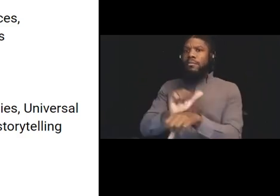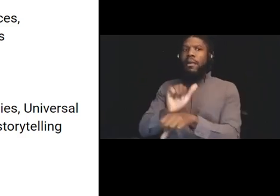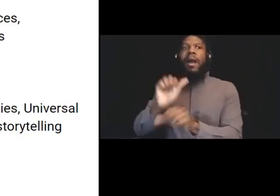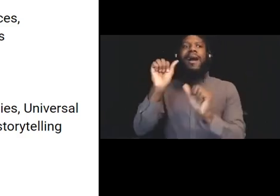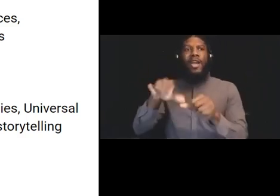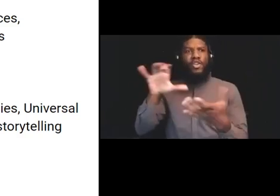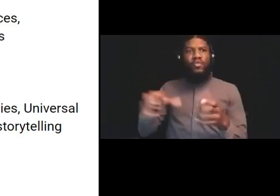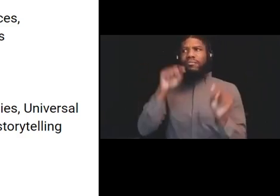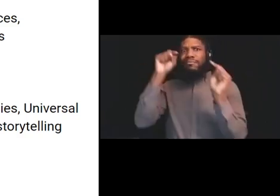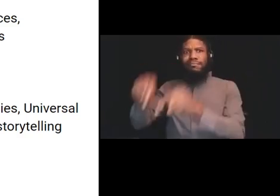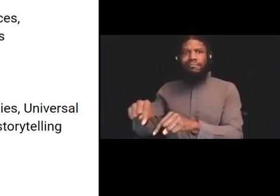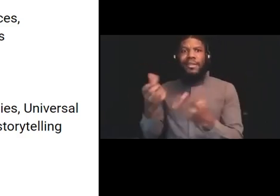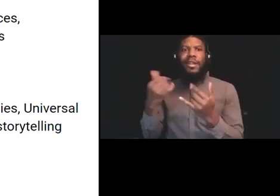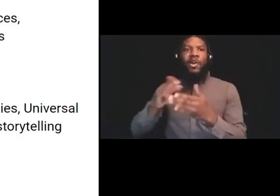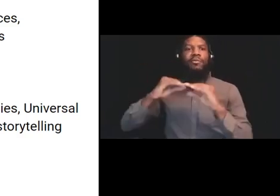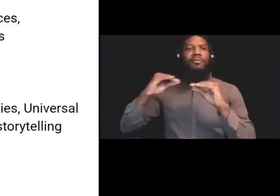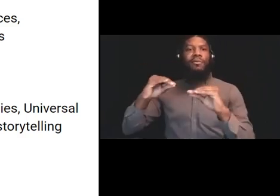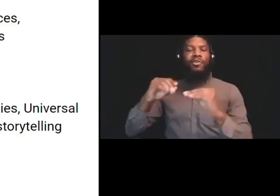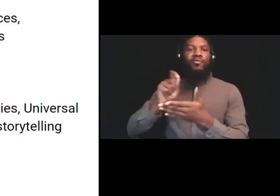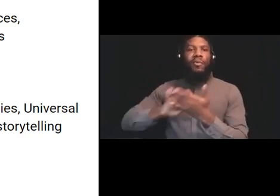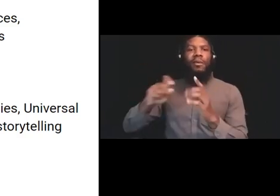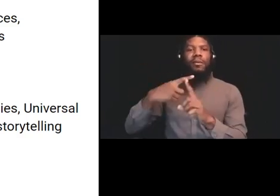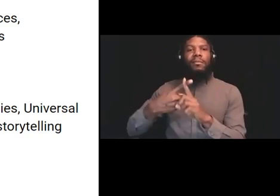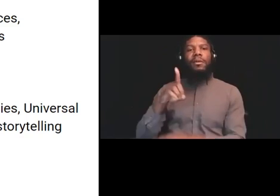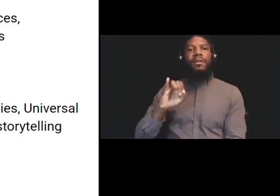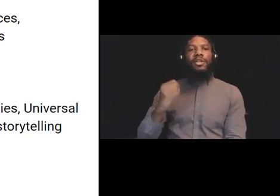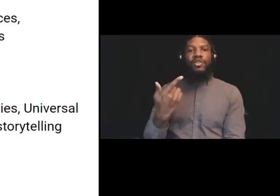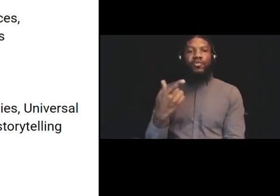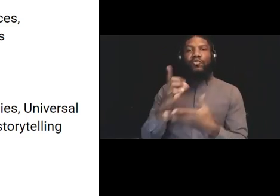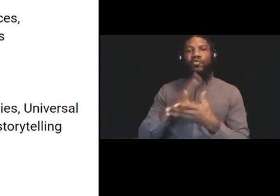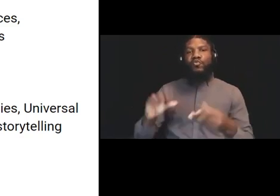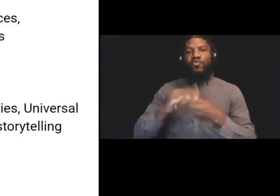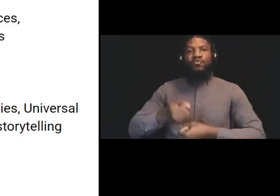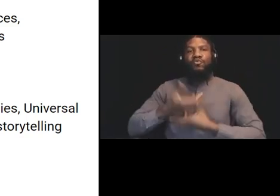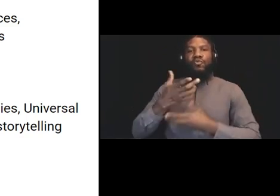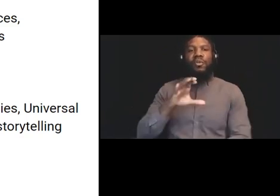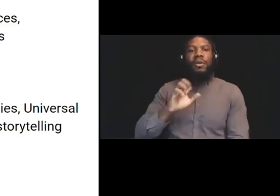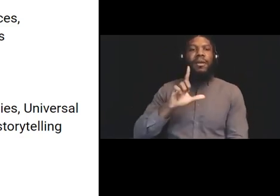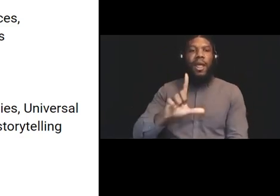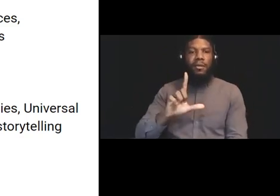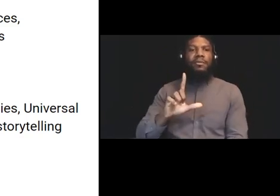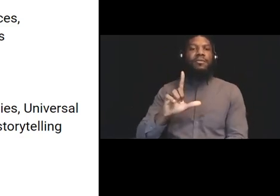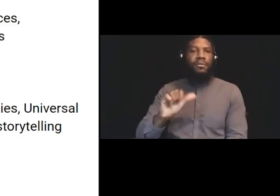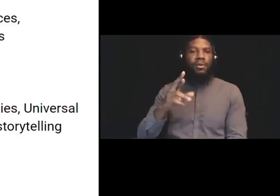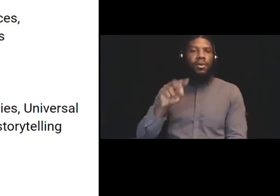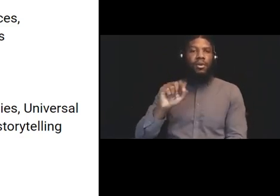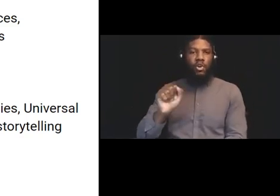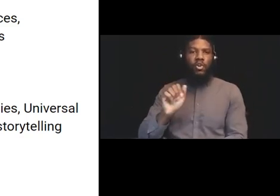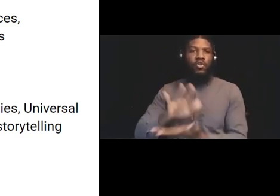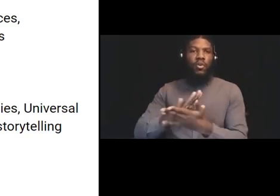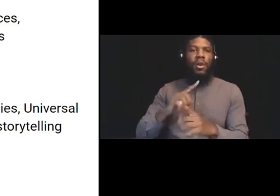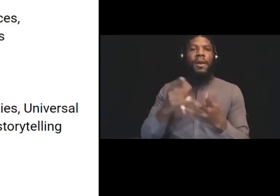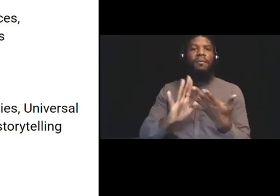and digital storytelling at California College of the Arts, but my primary job is as the director of an